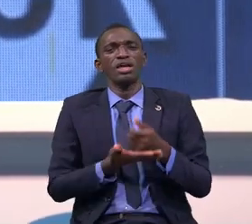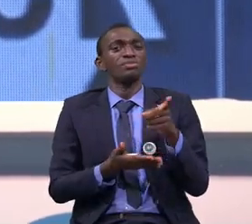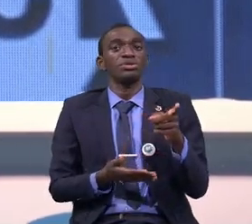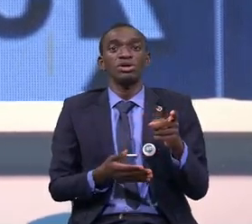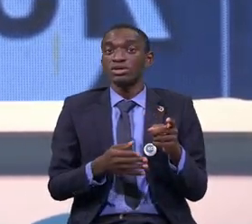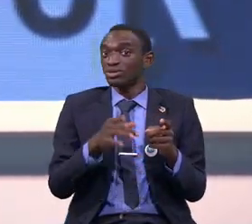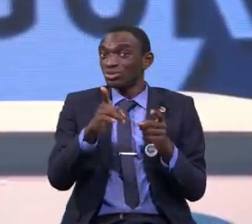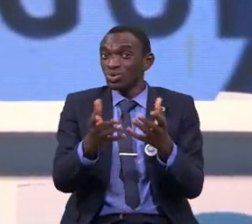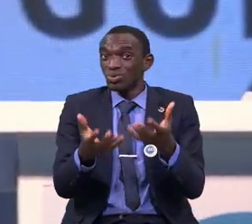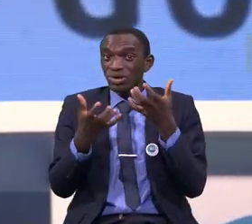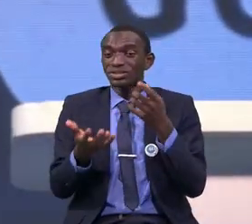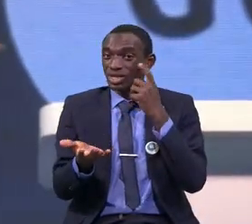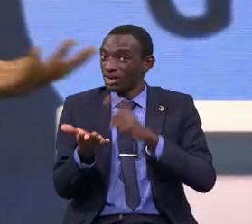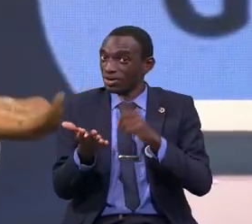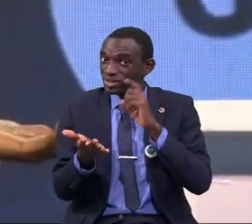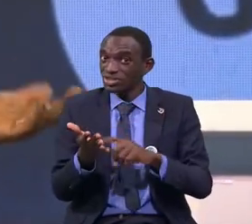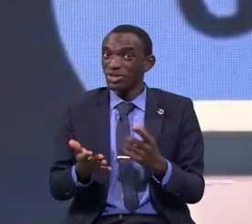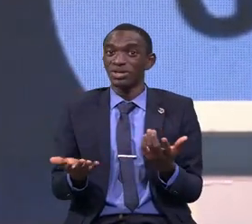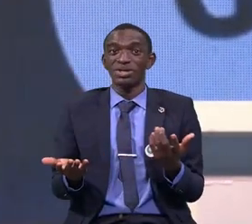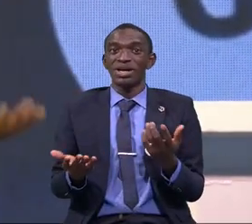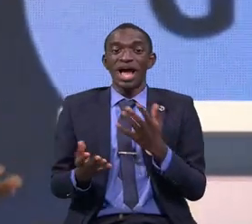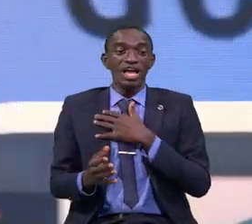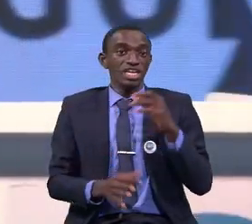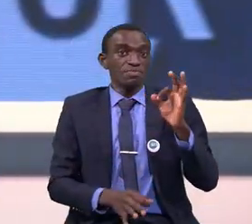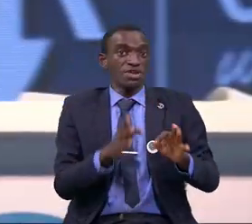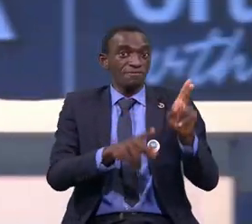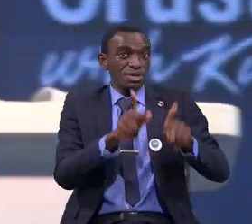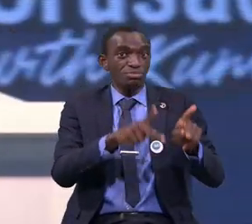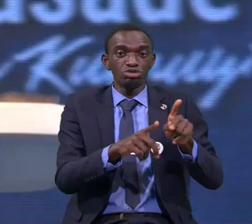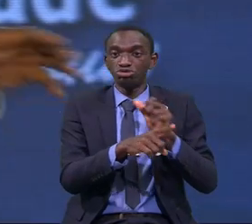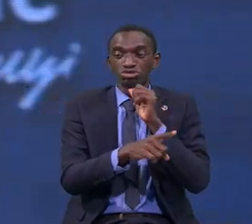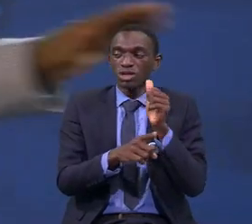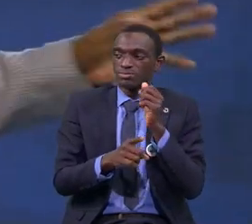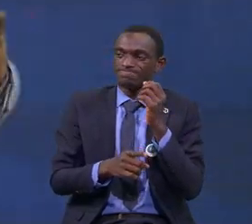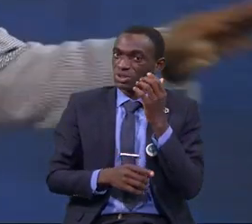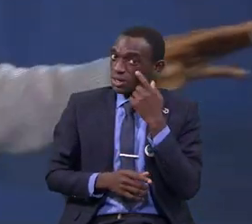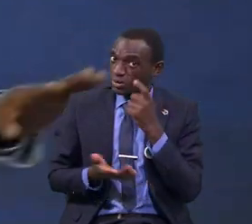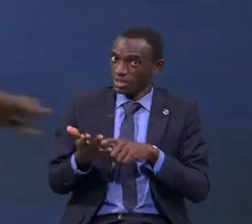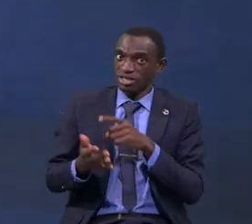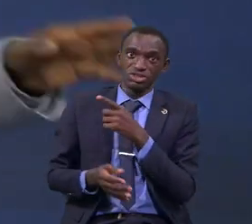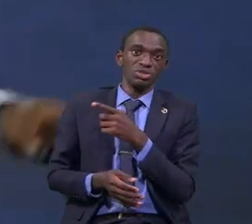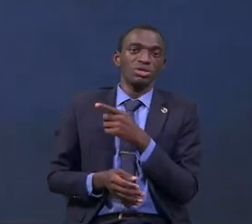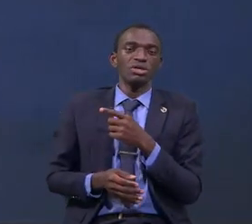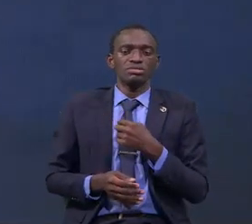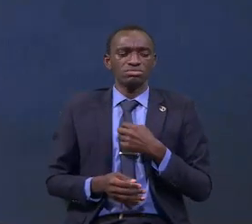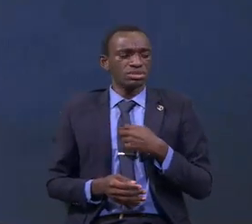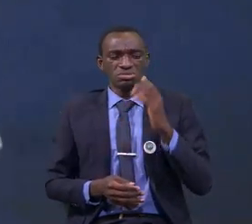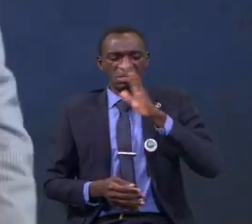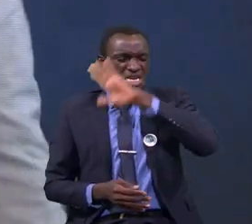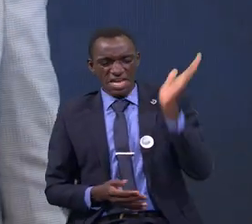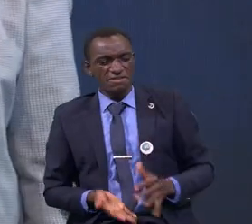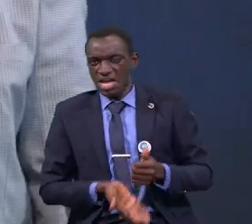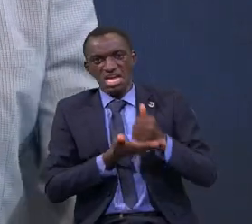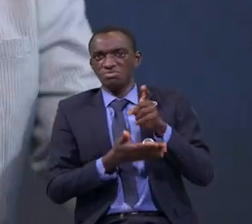recognition, and if they don't give you that recognition, that appreciation, you say, I'm not going to help them